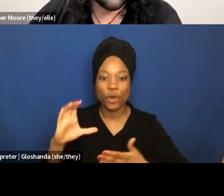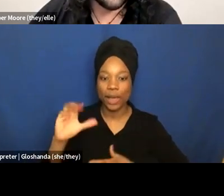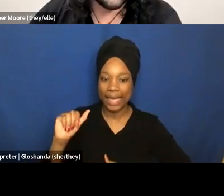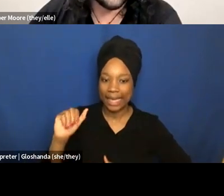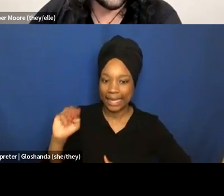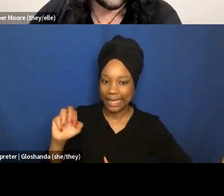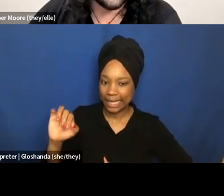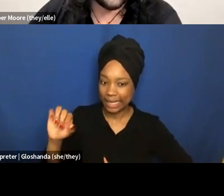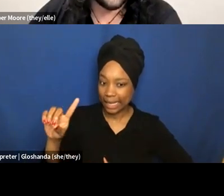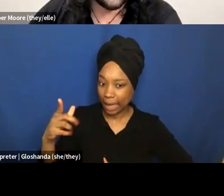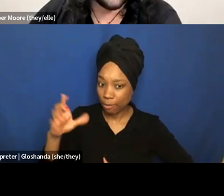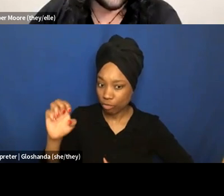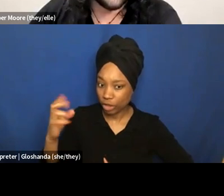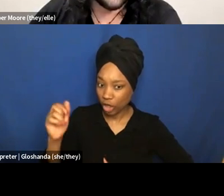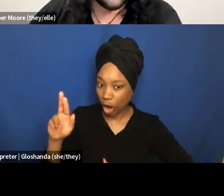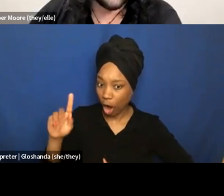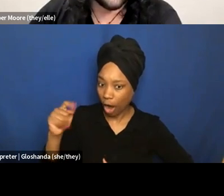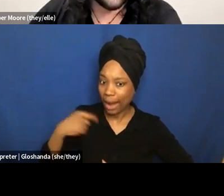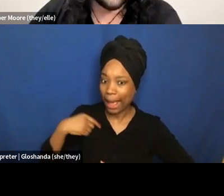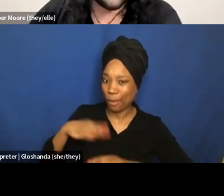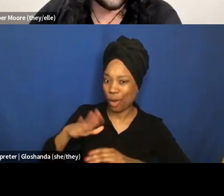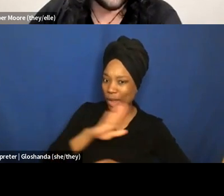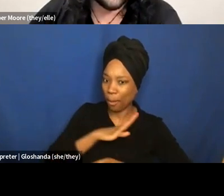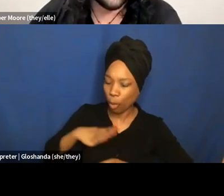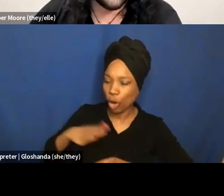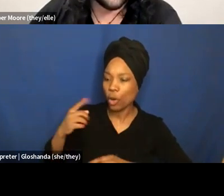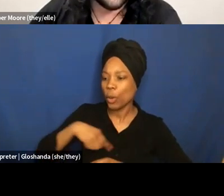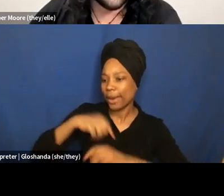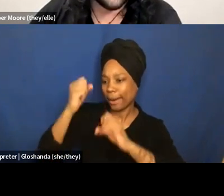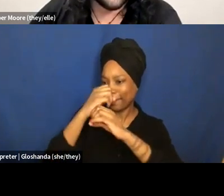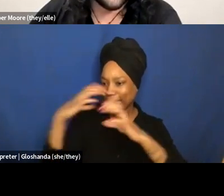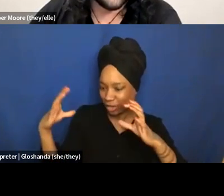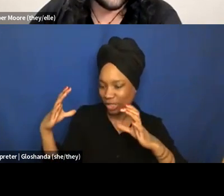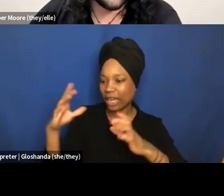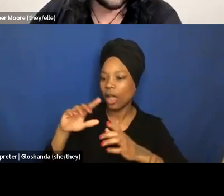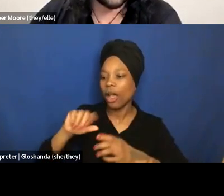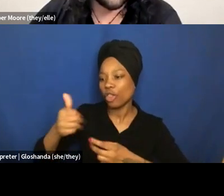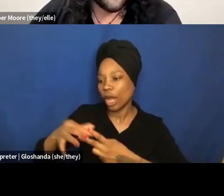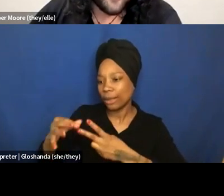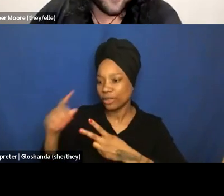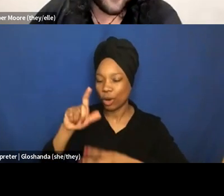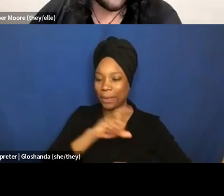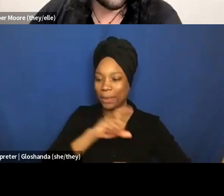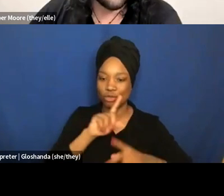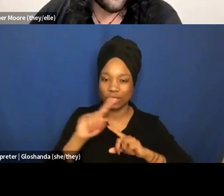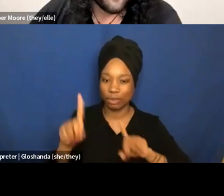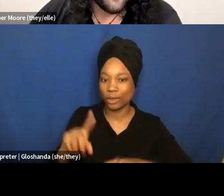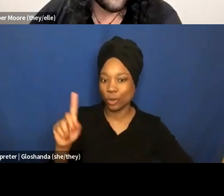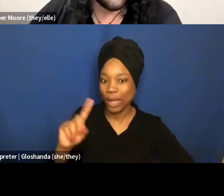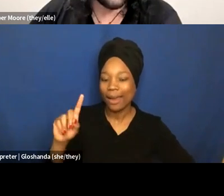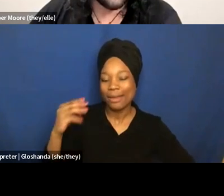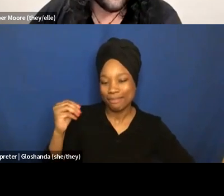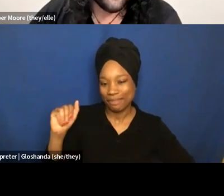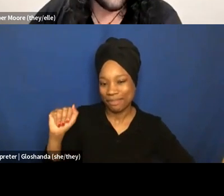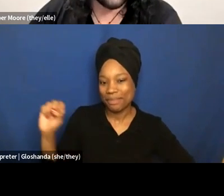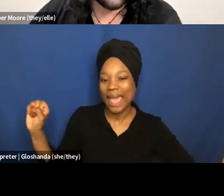board for, which is imagining alternatives to police response in the city of Cambridge in Massachusetts. Shout out to the 1 million experiments, right?